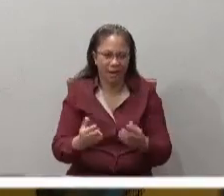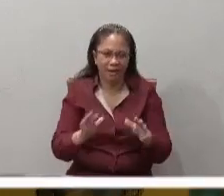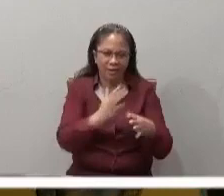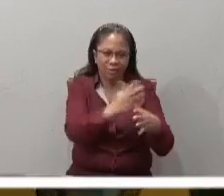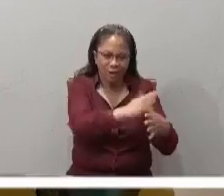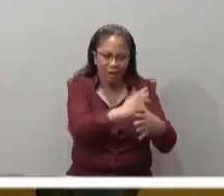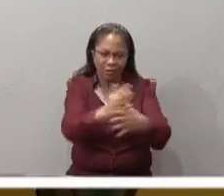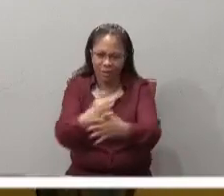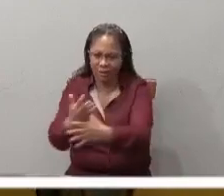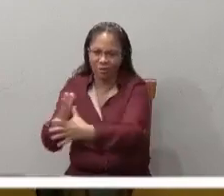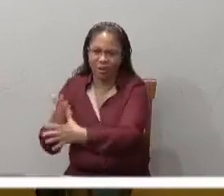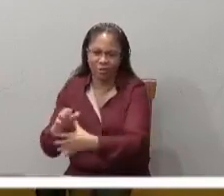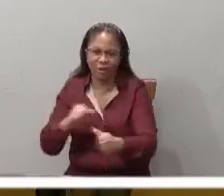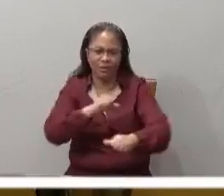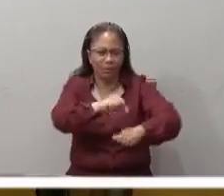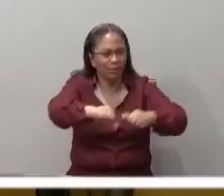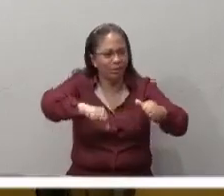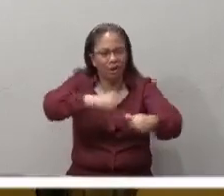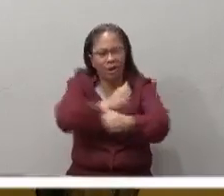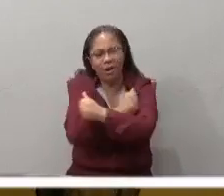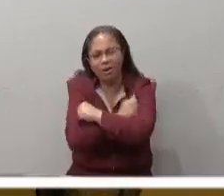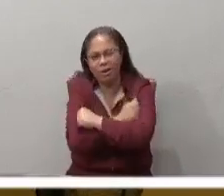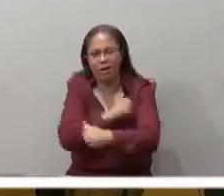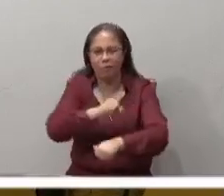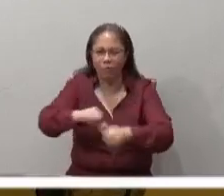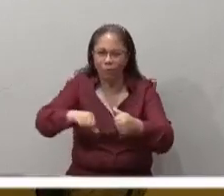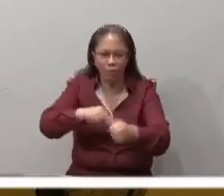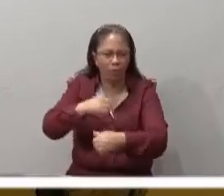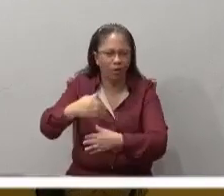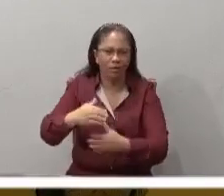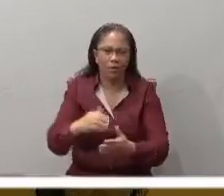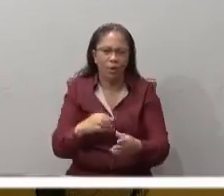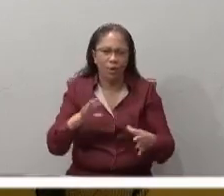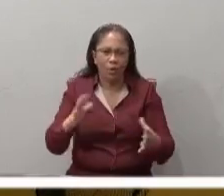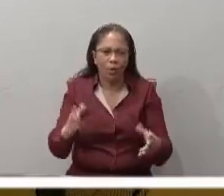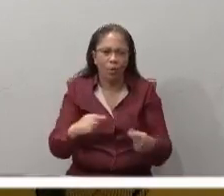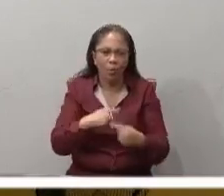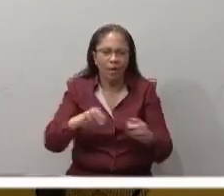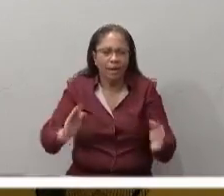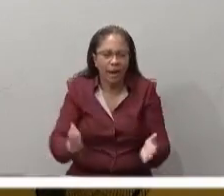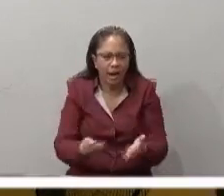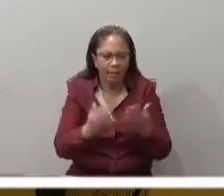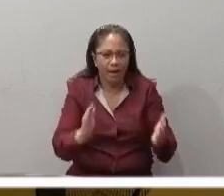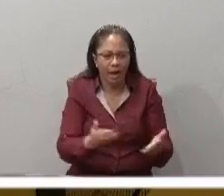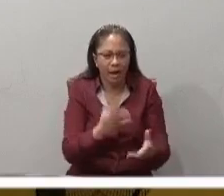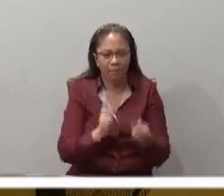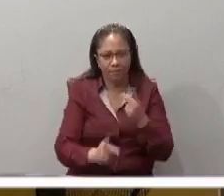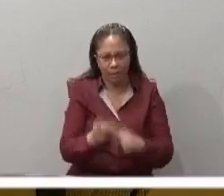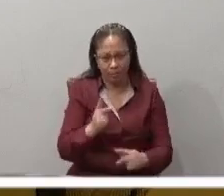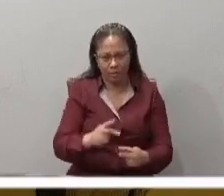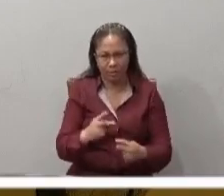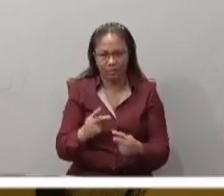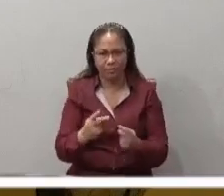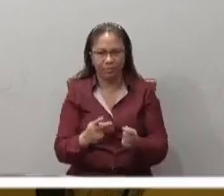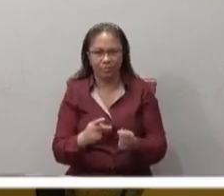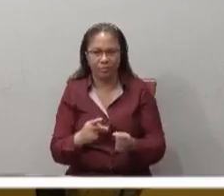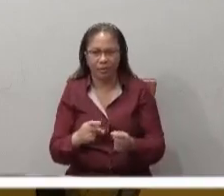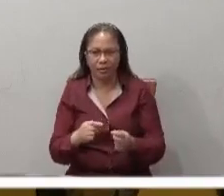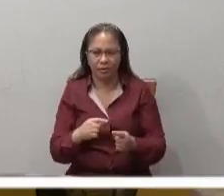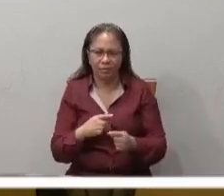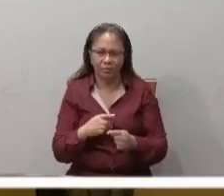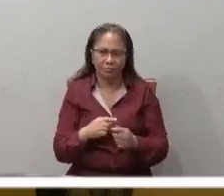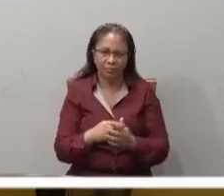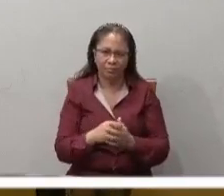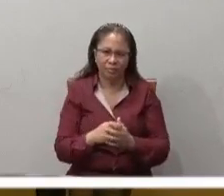and over and over again, when you are a person of charity, when your heart is broken for the sake of the poor and the plight